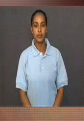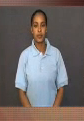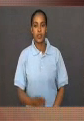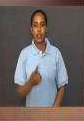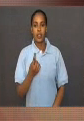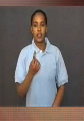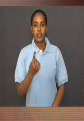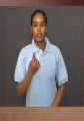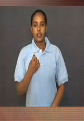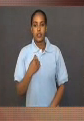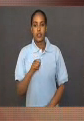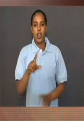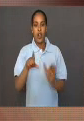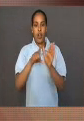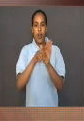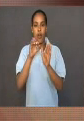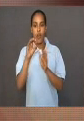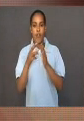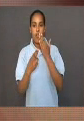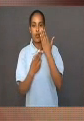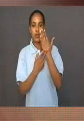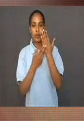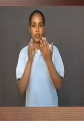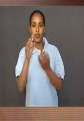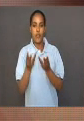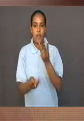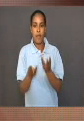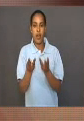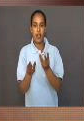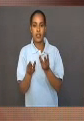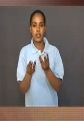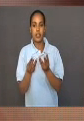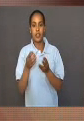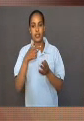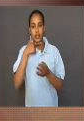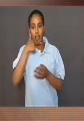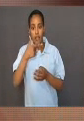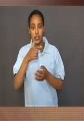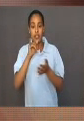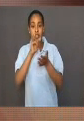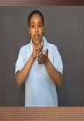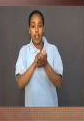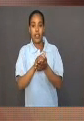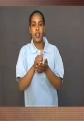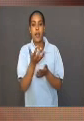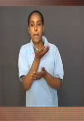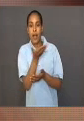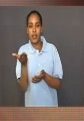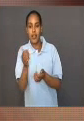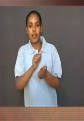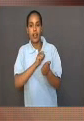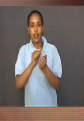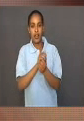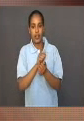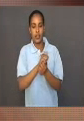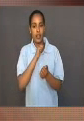The law of conservation of mass states that matter can neither